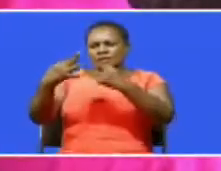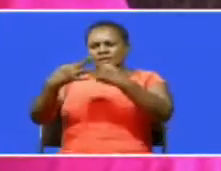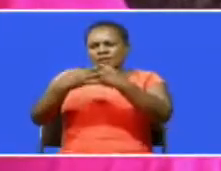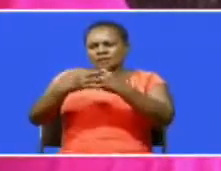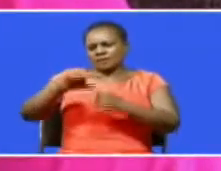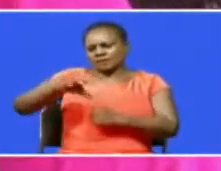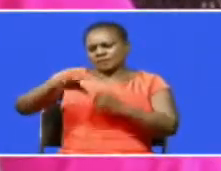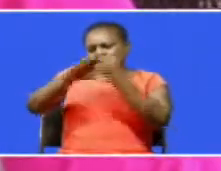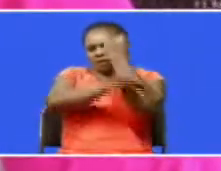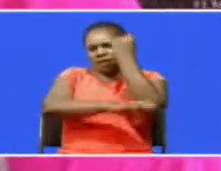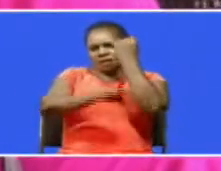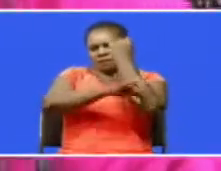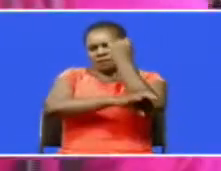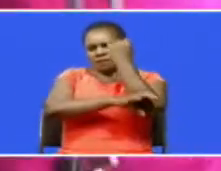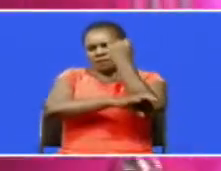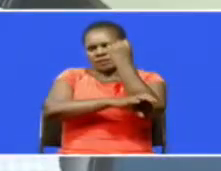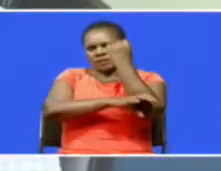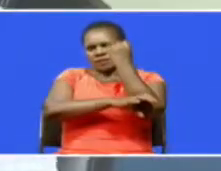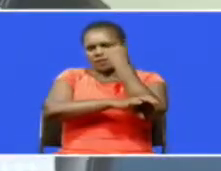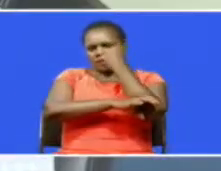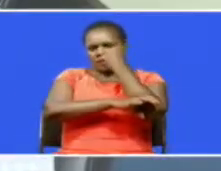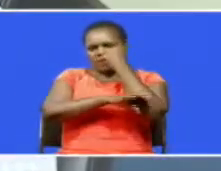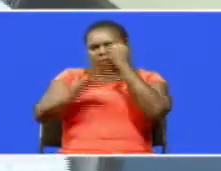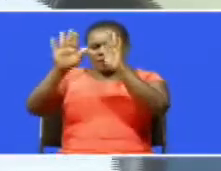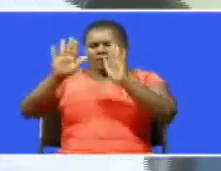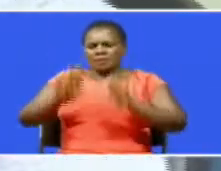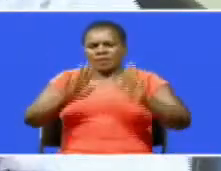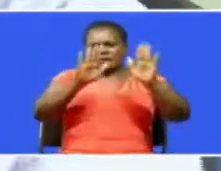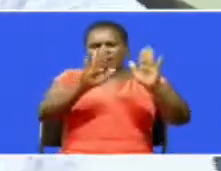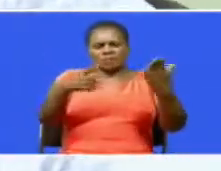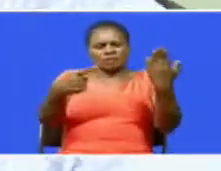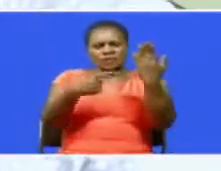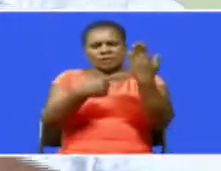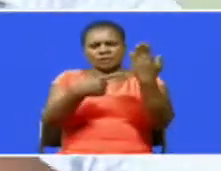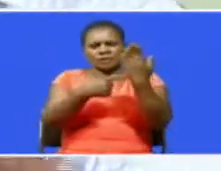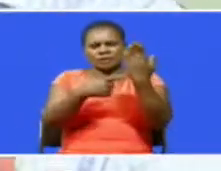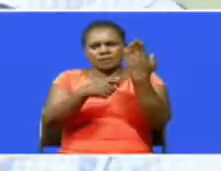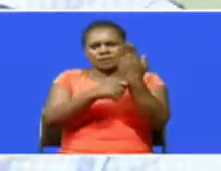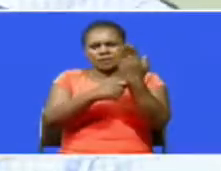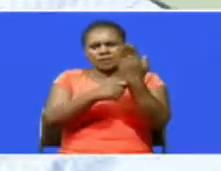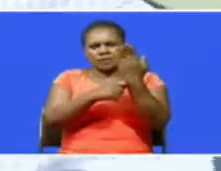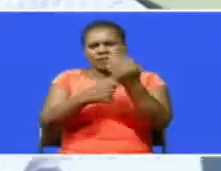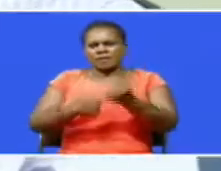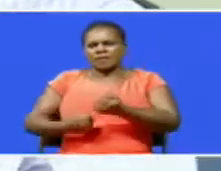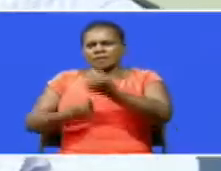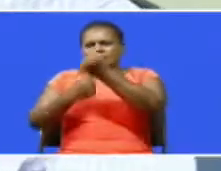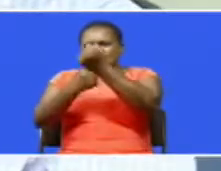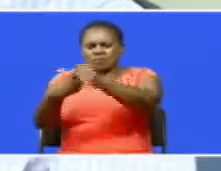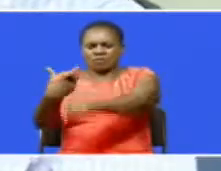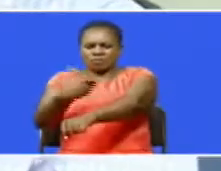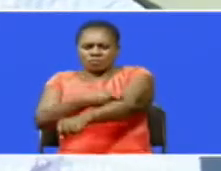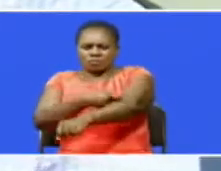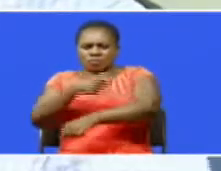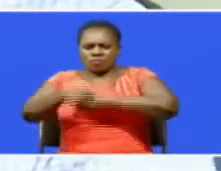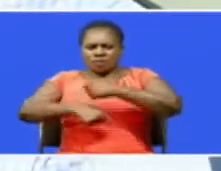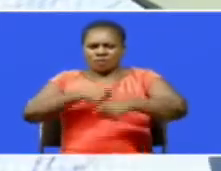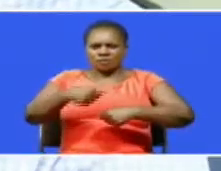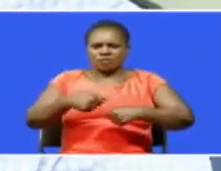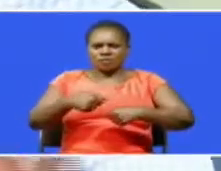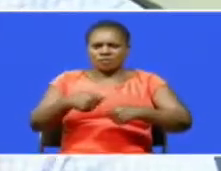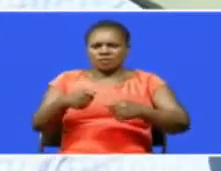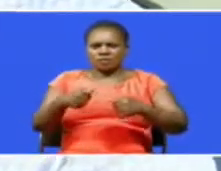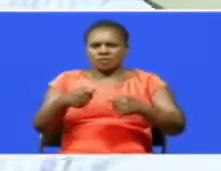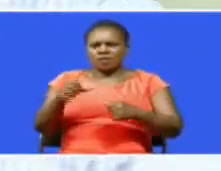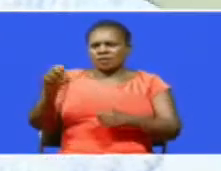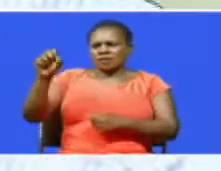countries. About the door-to-door campaigns, those in technical terms we call them supplementary immunization activities, in